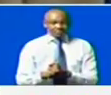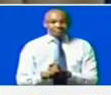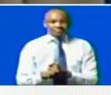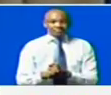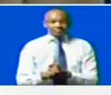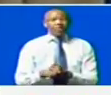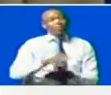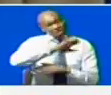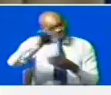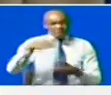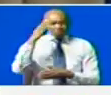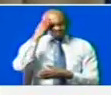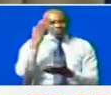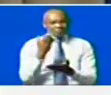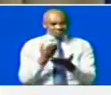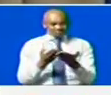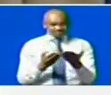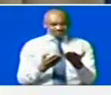As we all know,